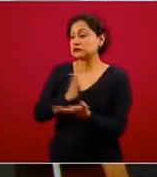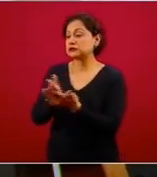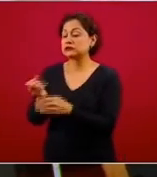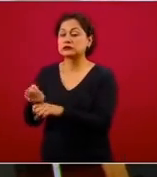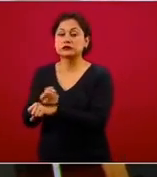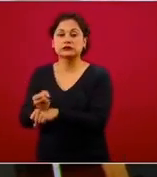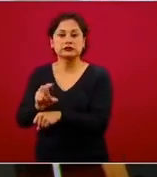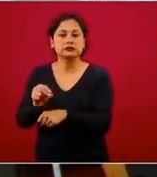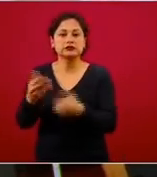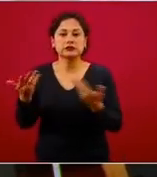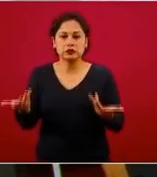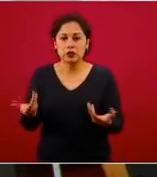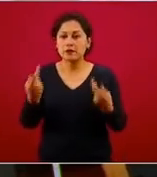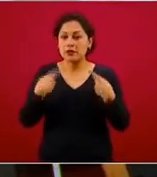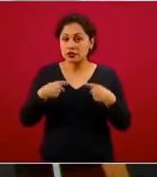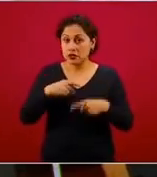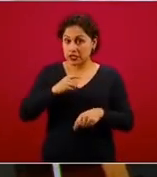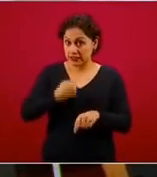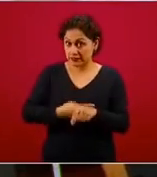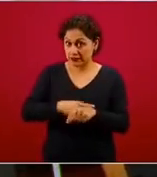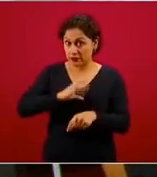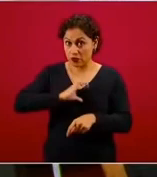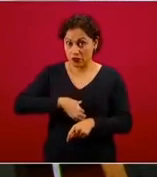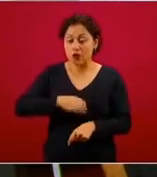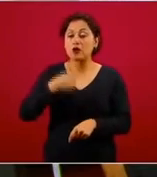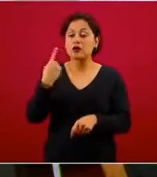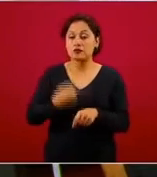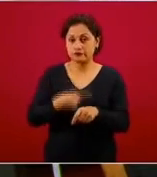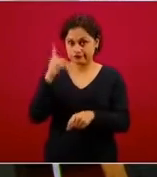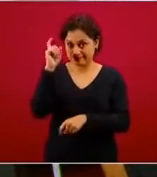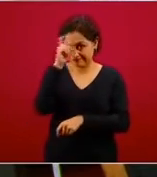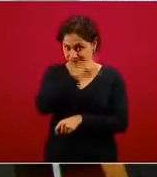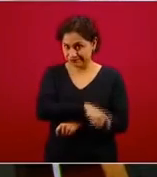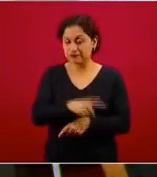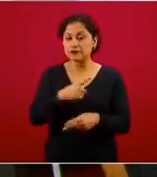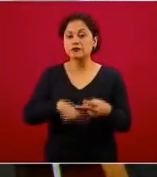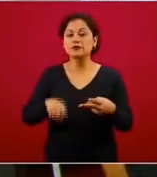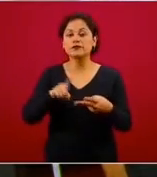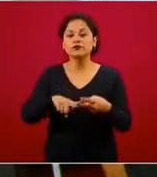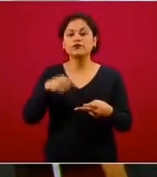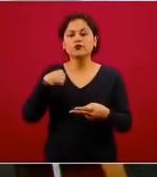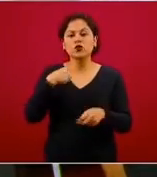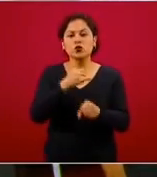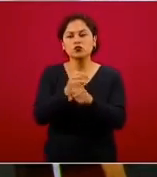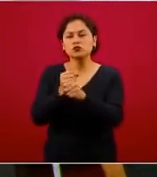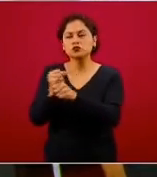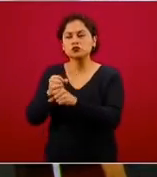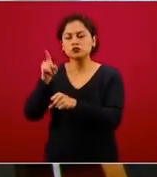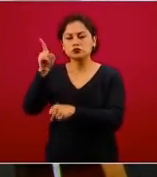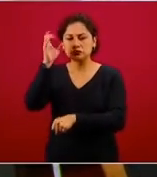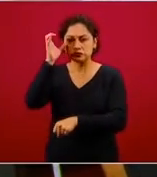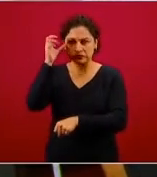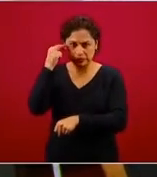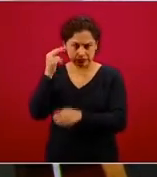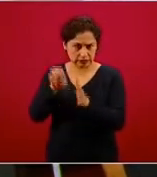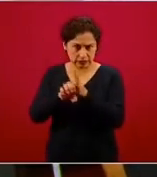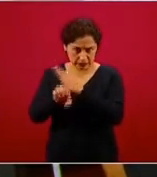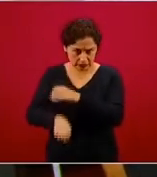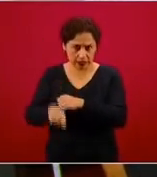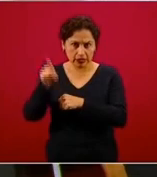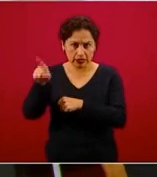especially Número dos, he oncological visto algunas patients are having a investigaciones hard time de with this países lack of como blood Chile supply. ahorita que And relaciona then we estas have enfermedades countries también, like